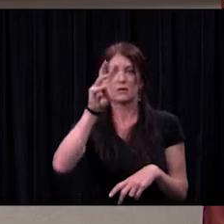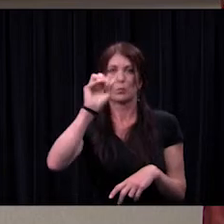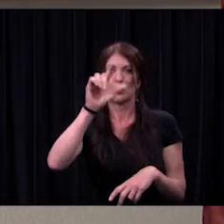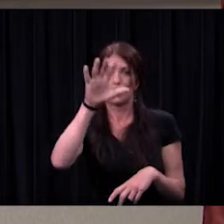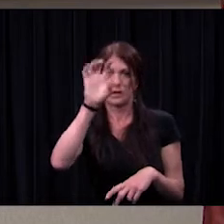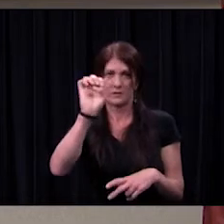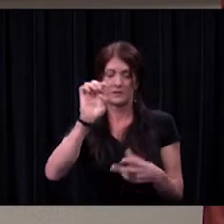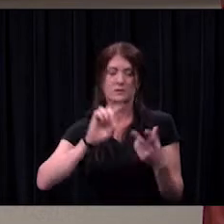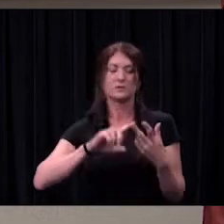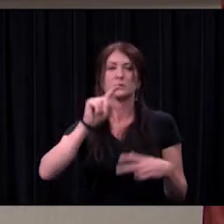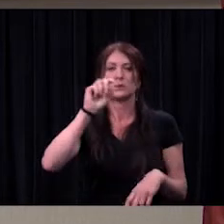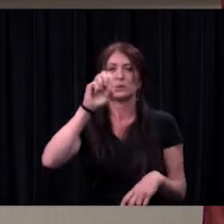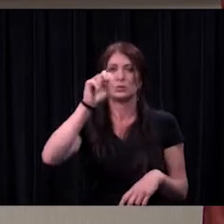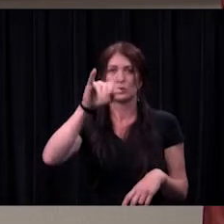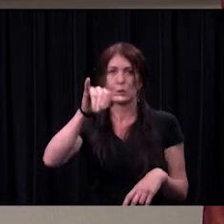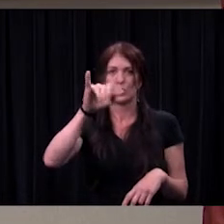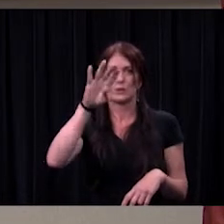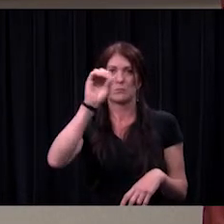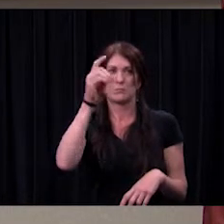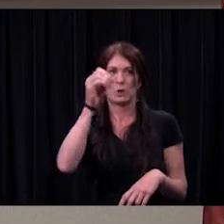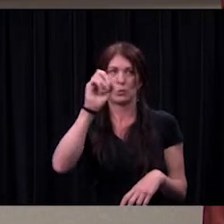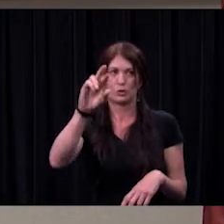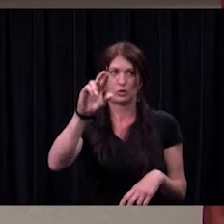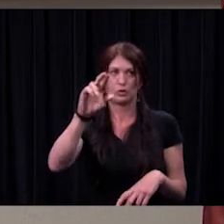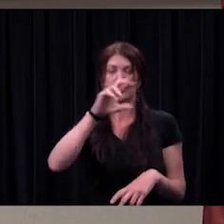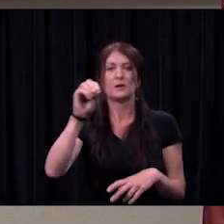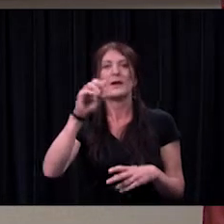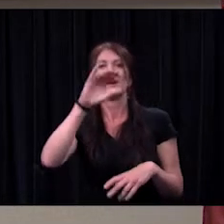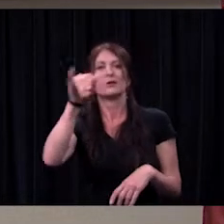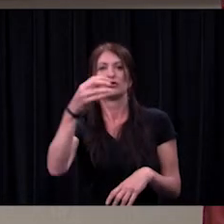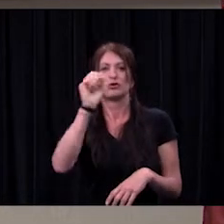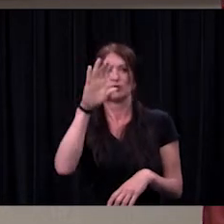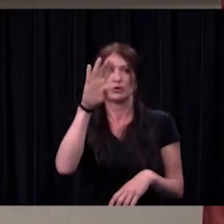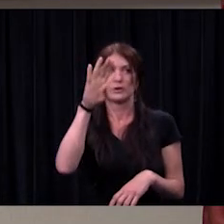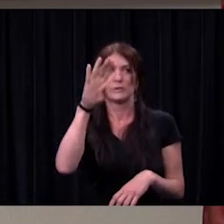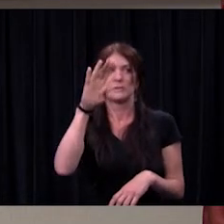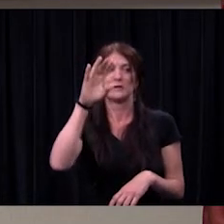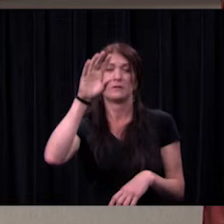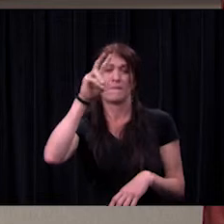forward. Along with Jacob Vermillion.